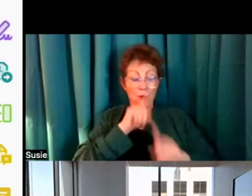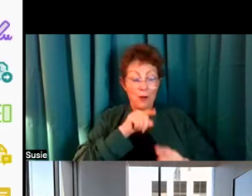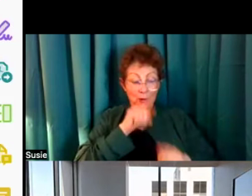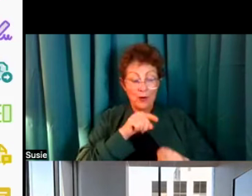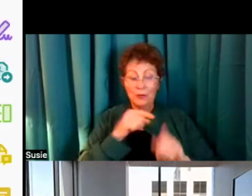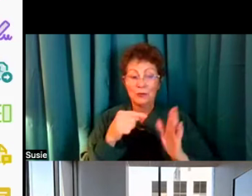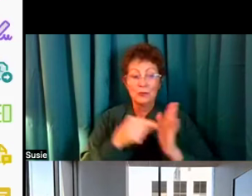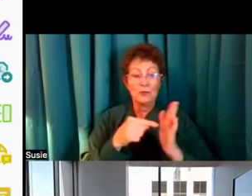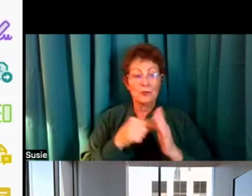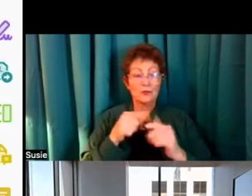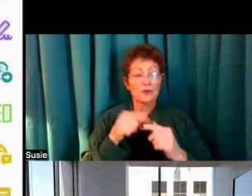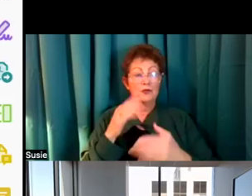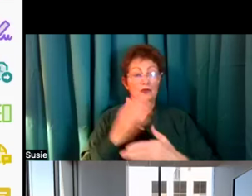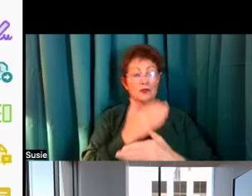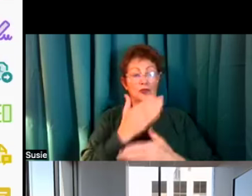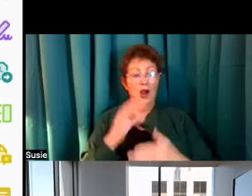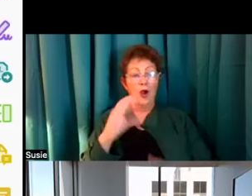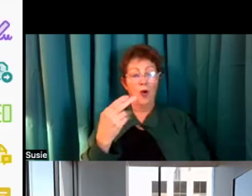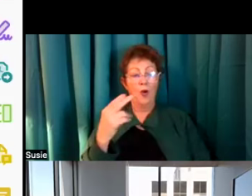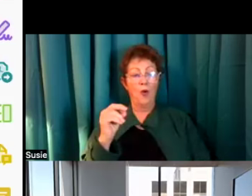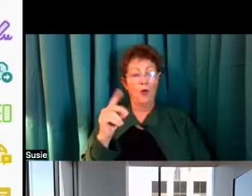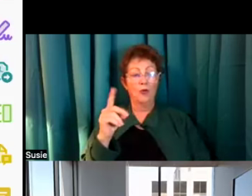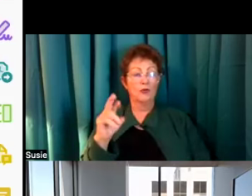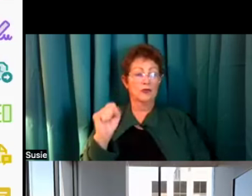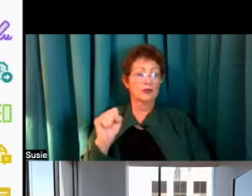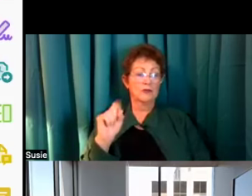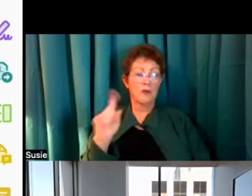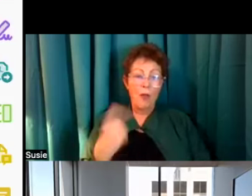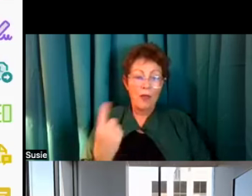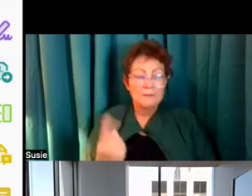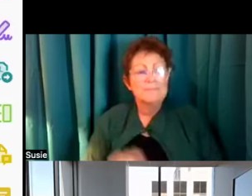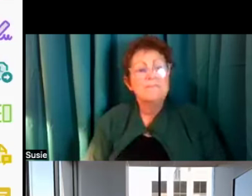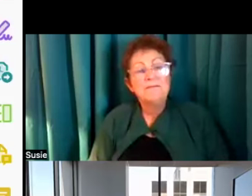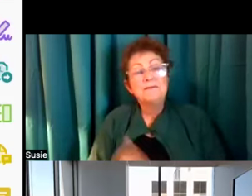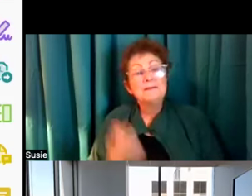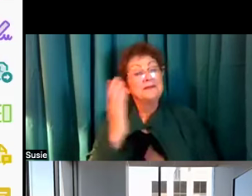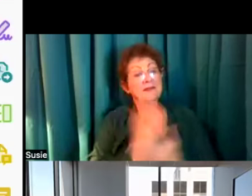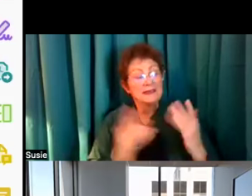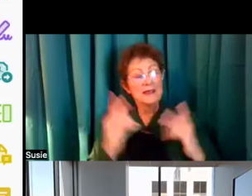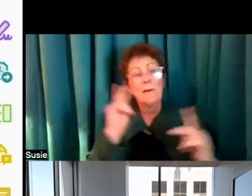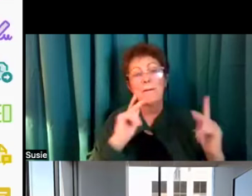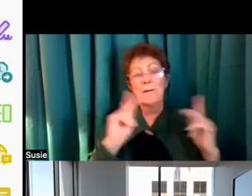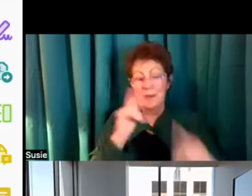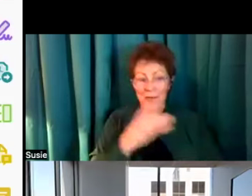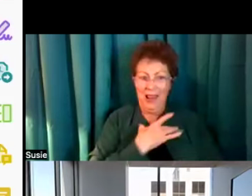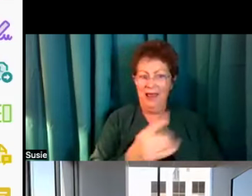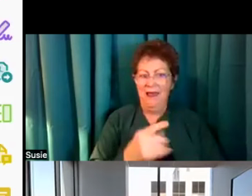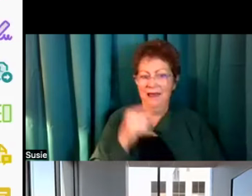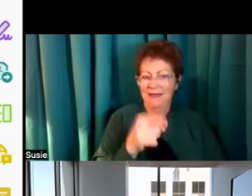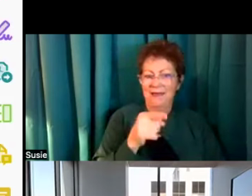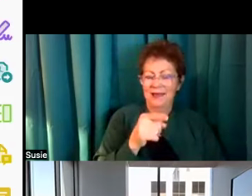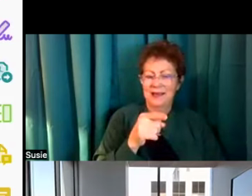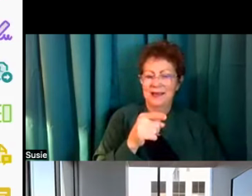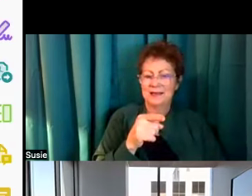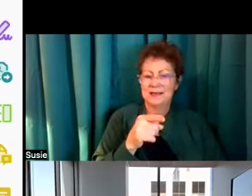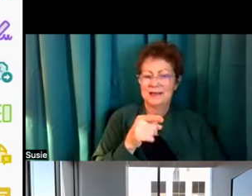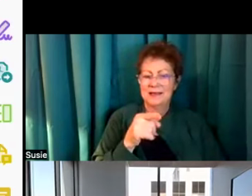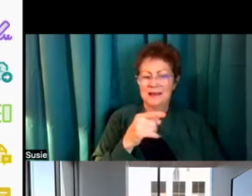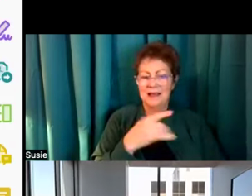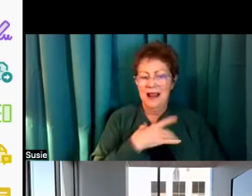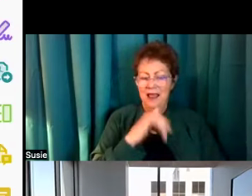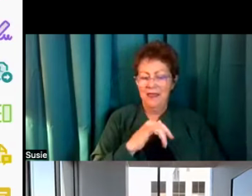to shareholders. You don't have to publish them. And so some people who like the benefit corporation kind of like that